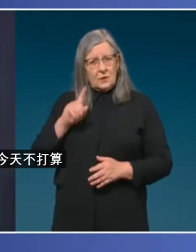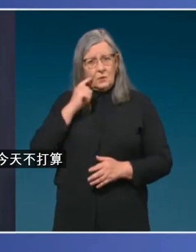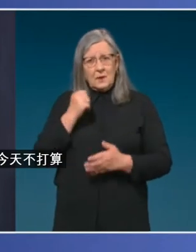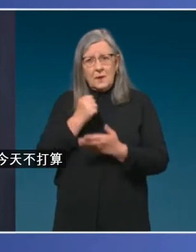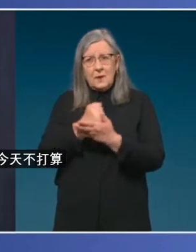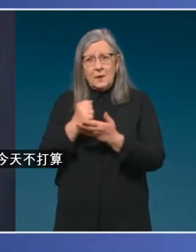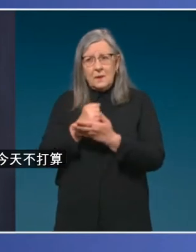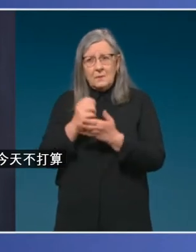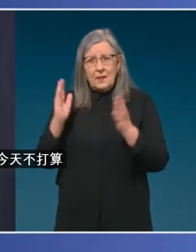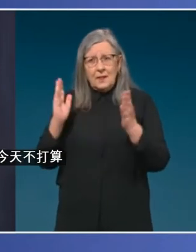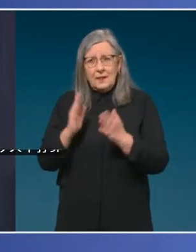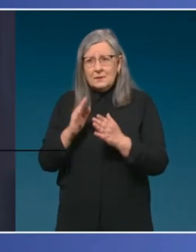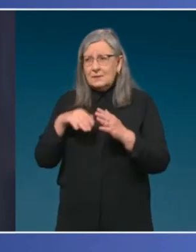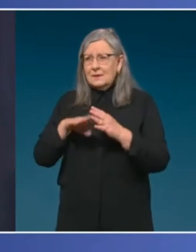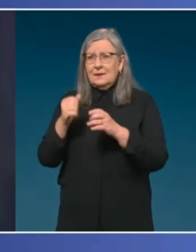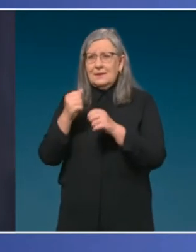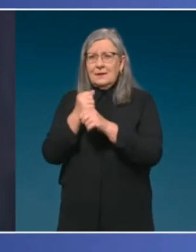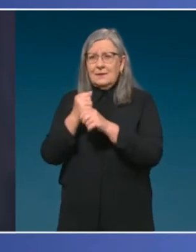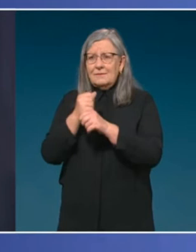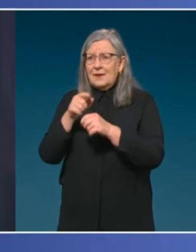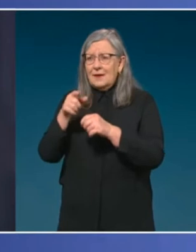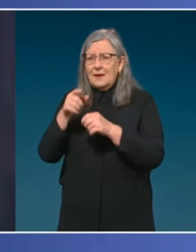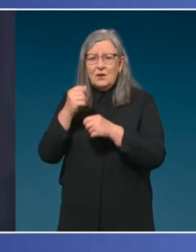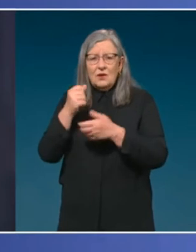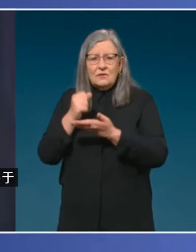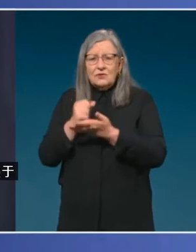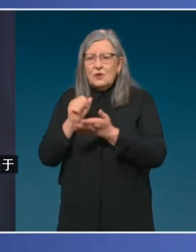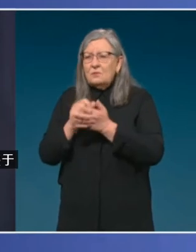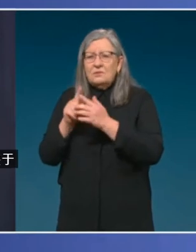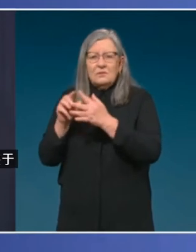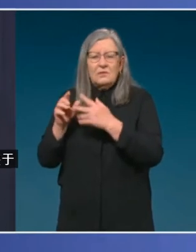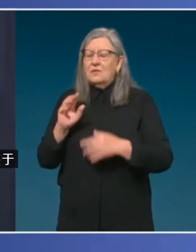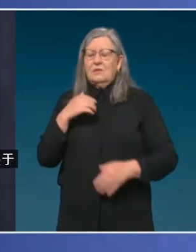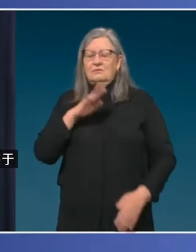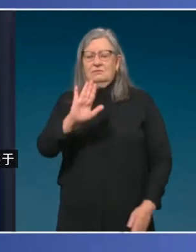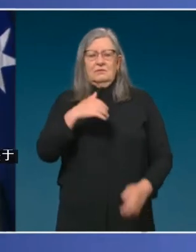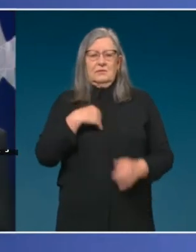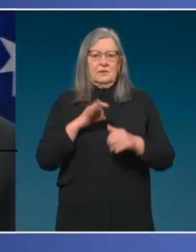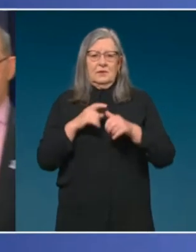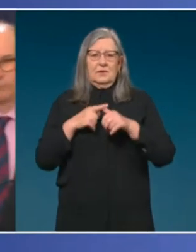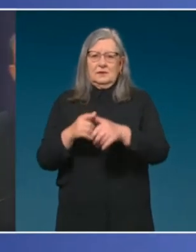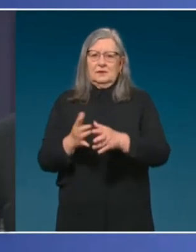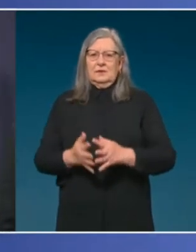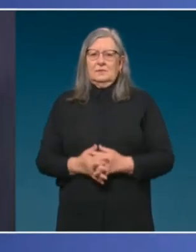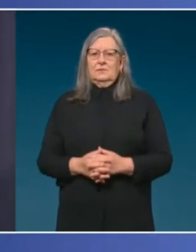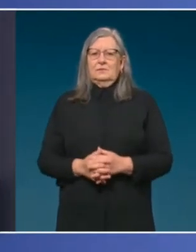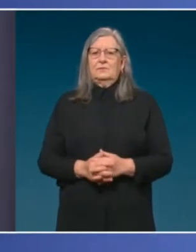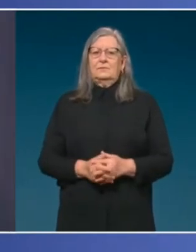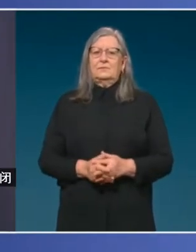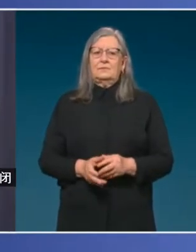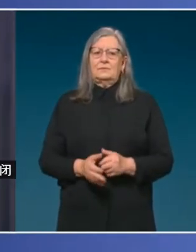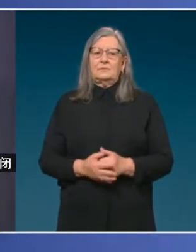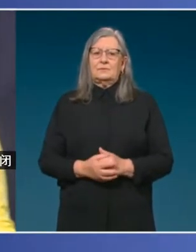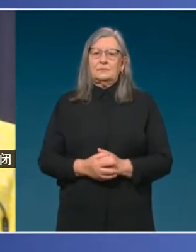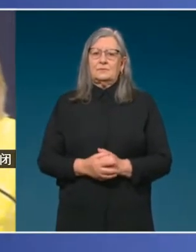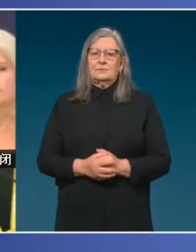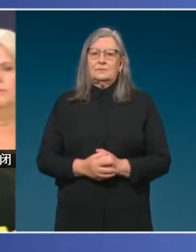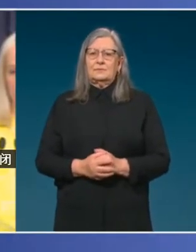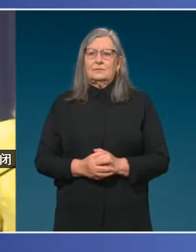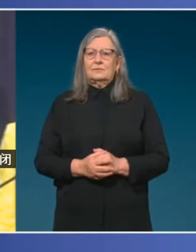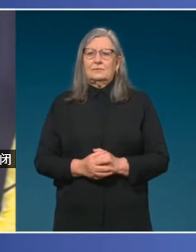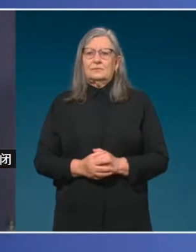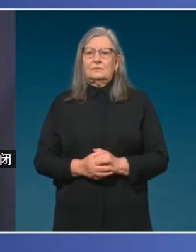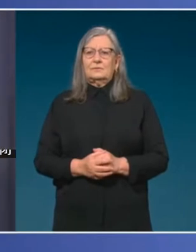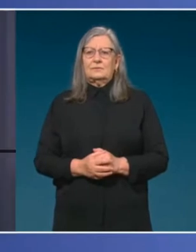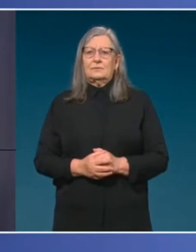further today. Similar to Jono's question, just on what we're expecting going forward, we've obviously seen domestic borders, some of them closed, WA's closed